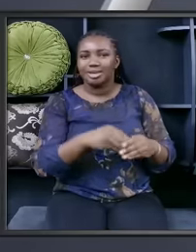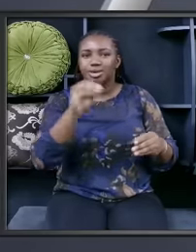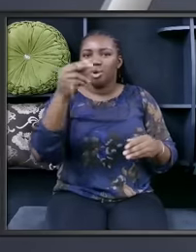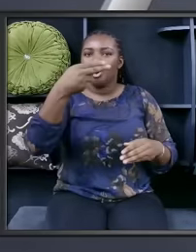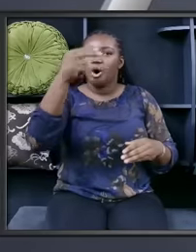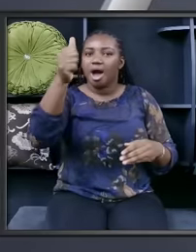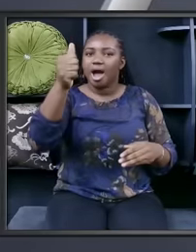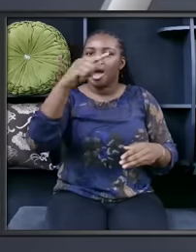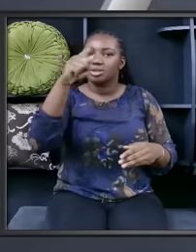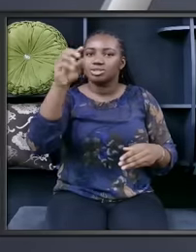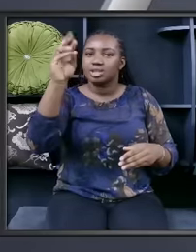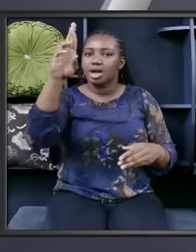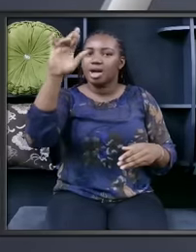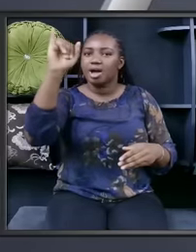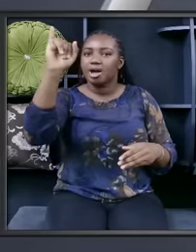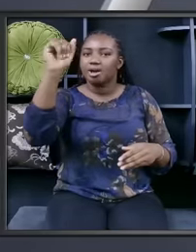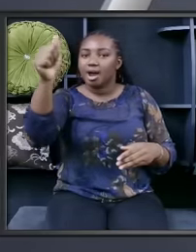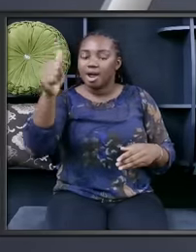Ohaozara because